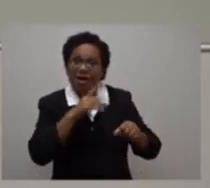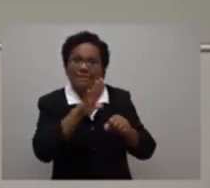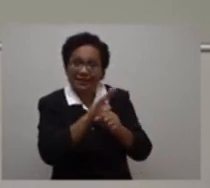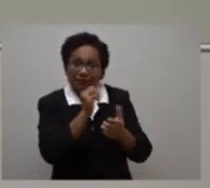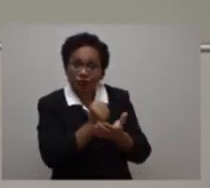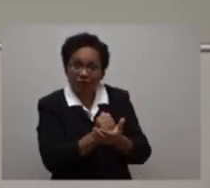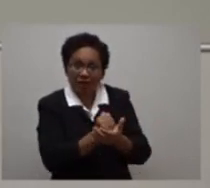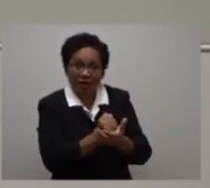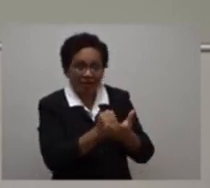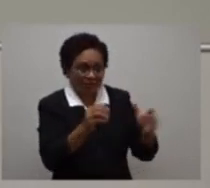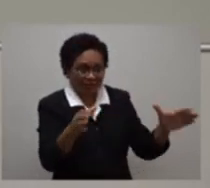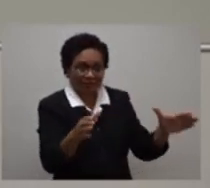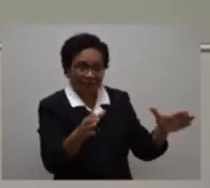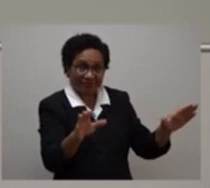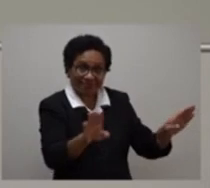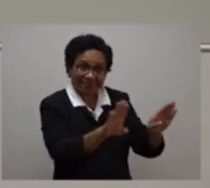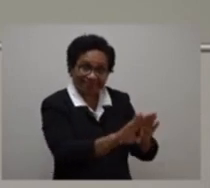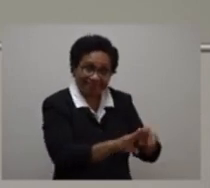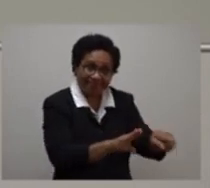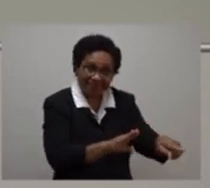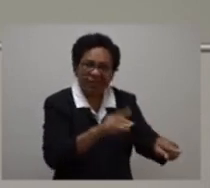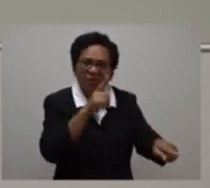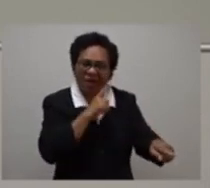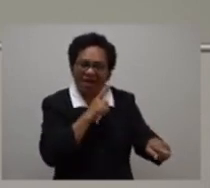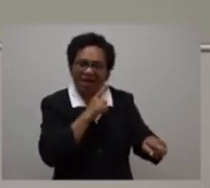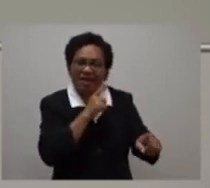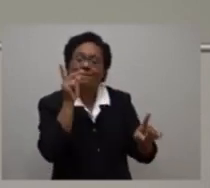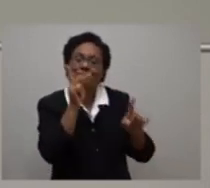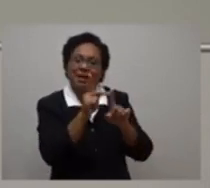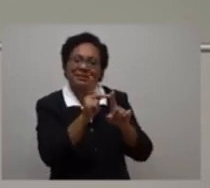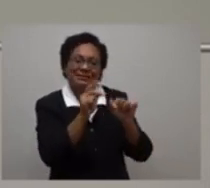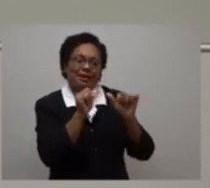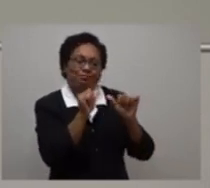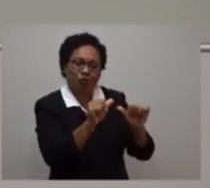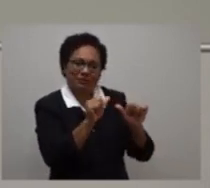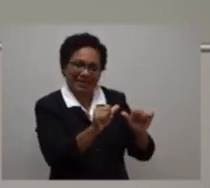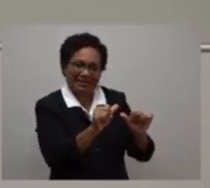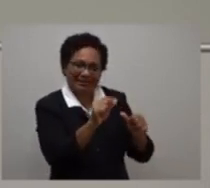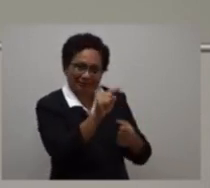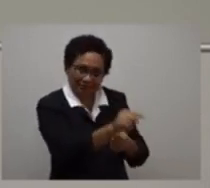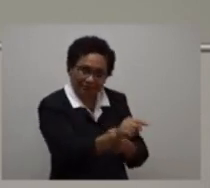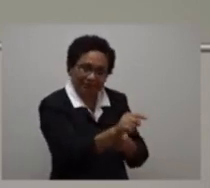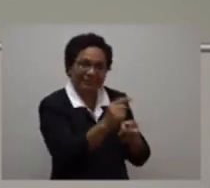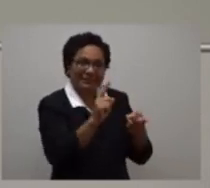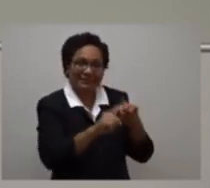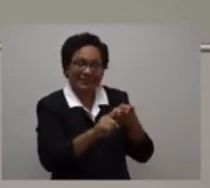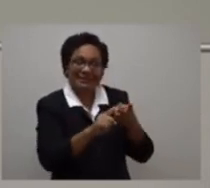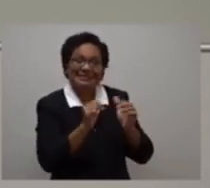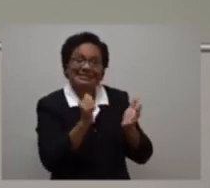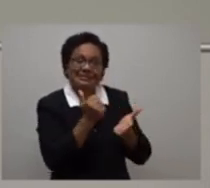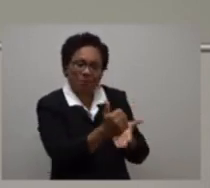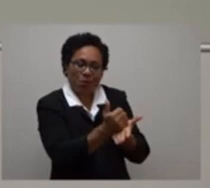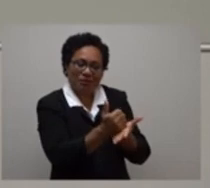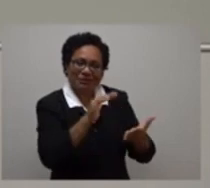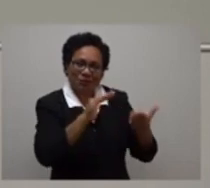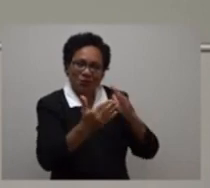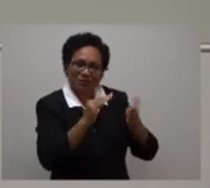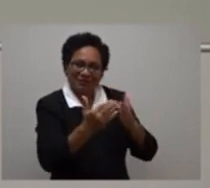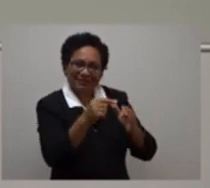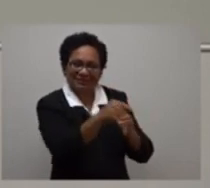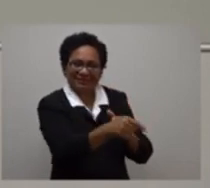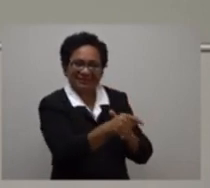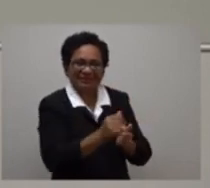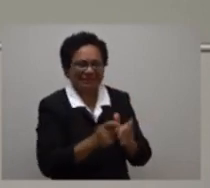that the containment approach is for the purpose of protecting and supporting the community, and it's